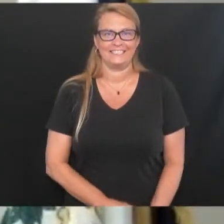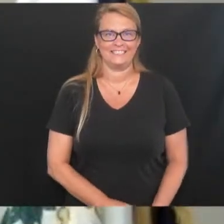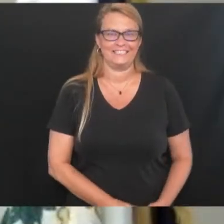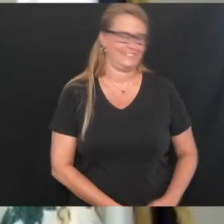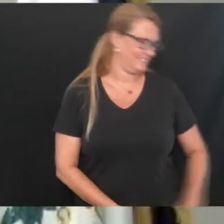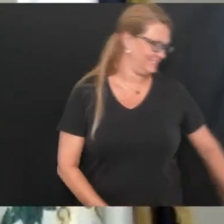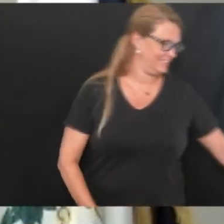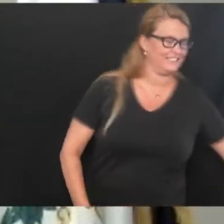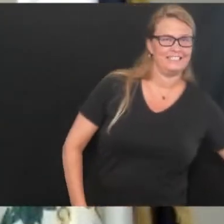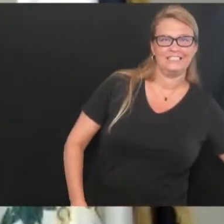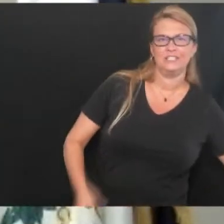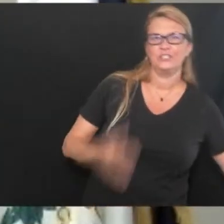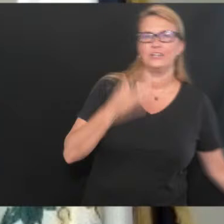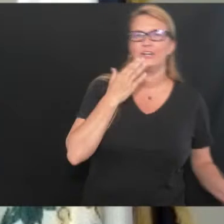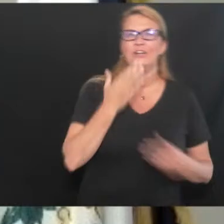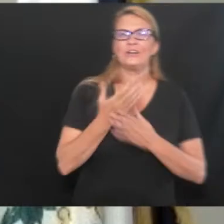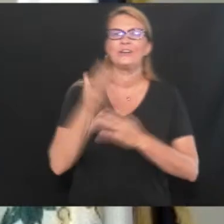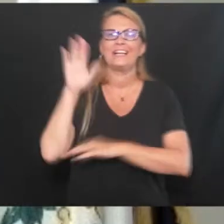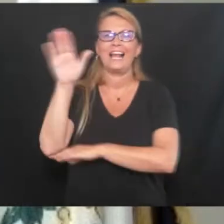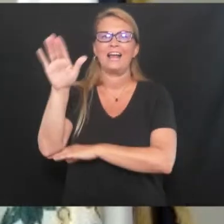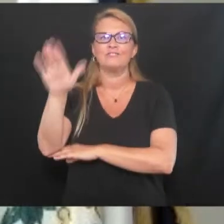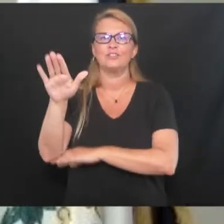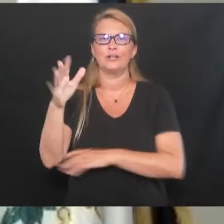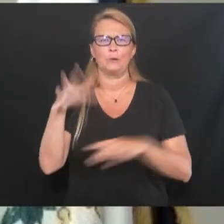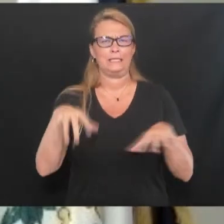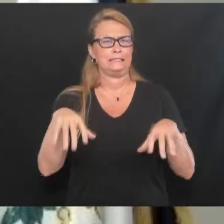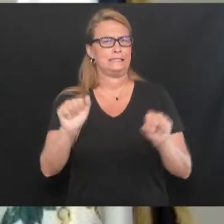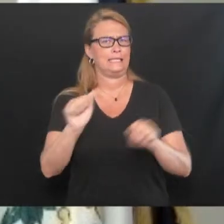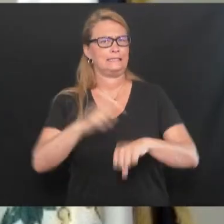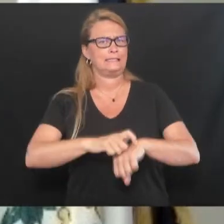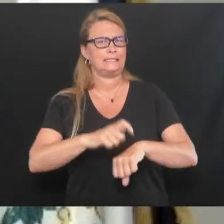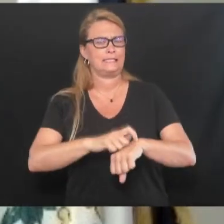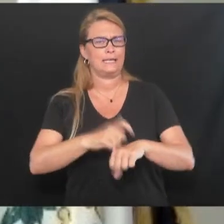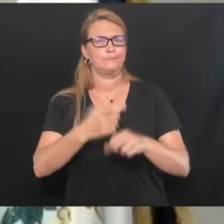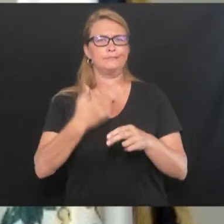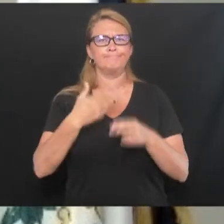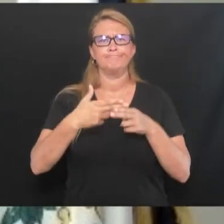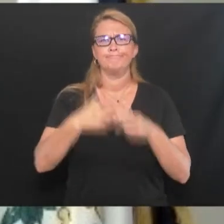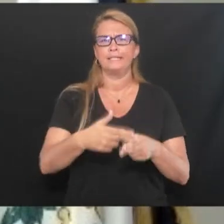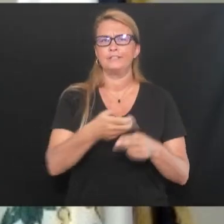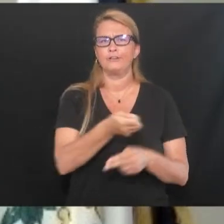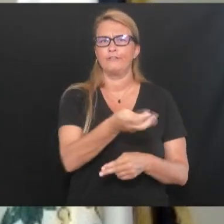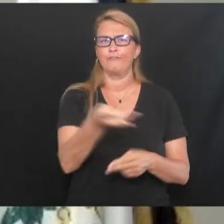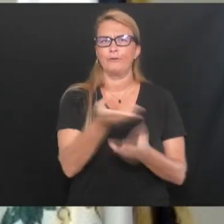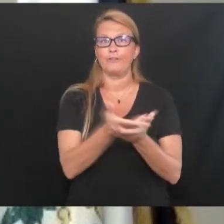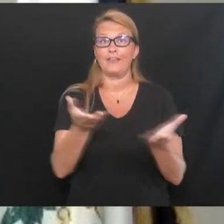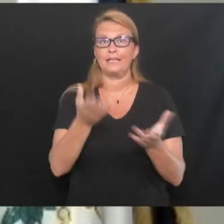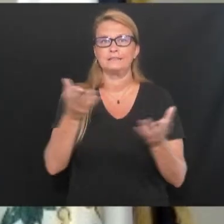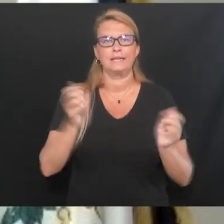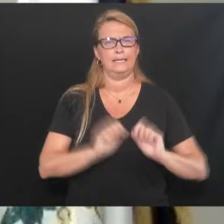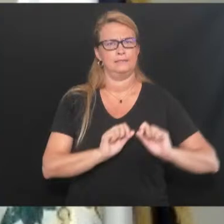want to take this opportunity to mention a few issues we have with the dashboard today.